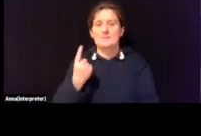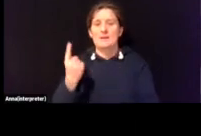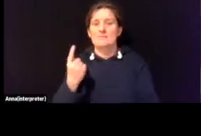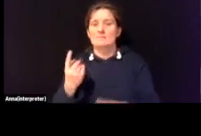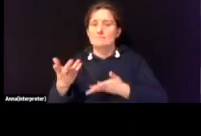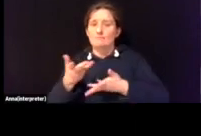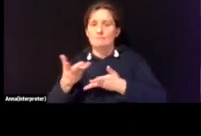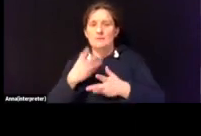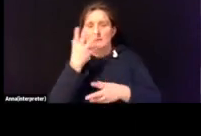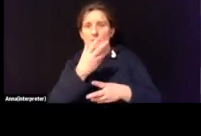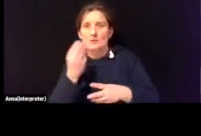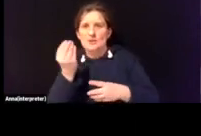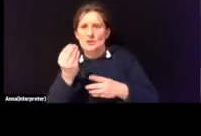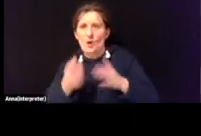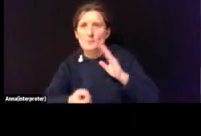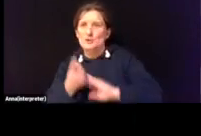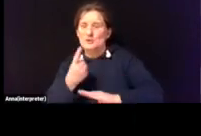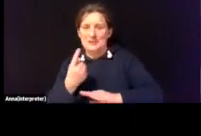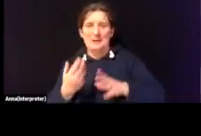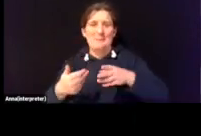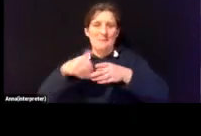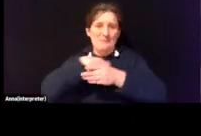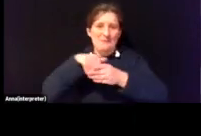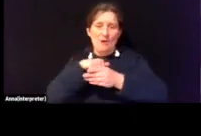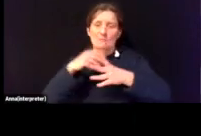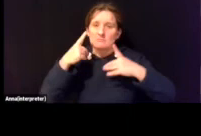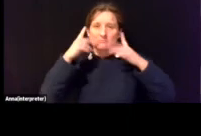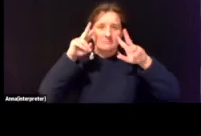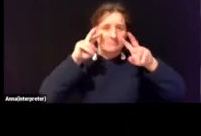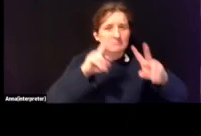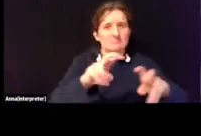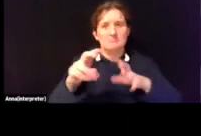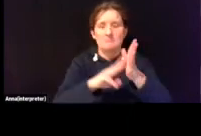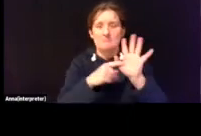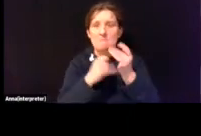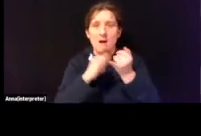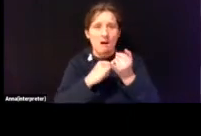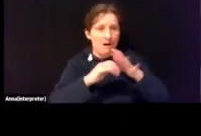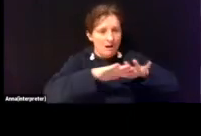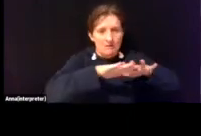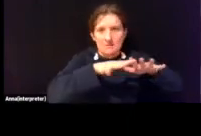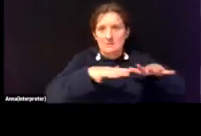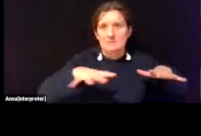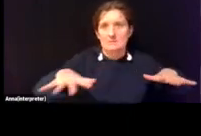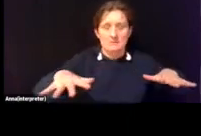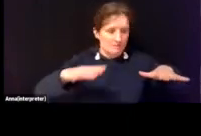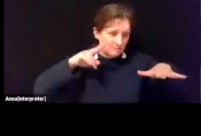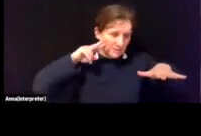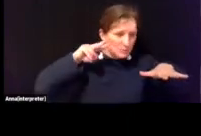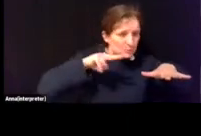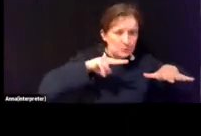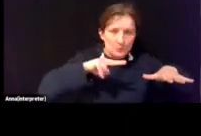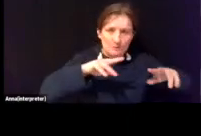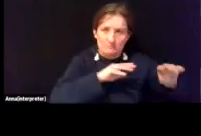Opportunity, Mars rovers that spent many years exploring the Martian surface, and which were responsible, along with Steve's team,